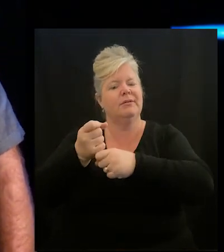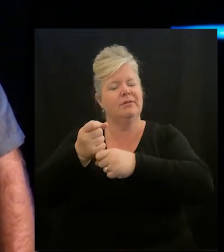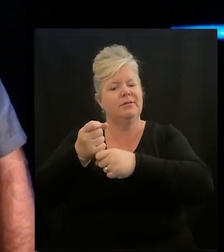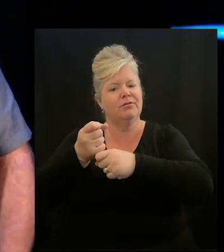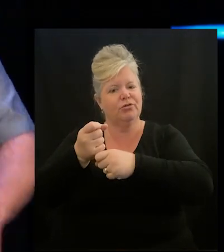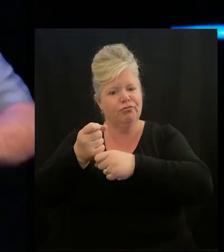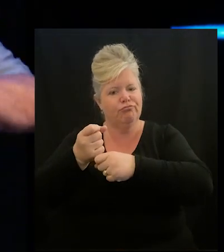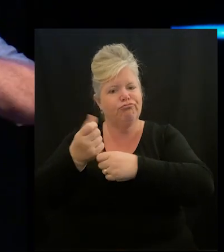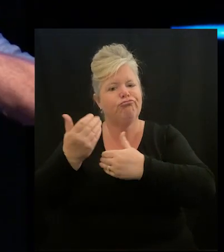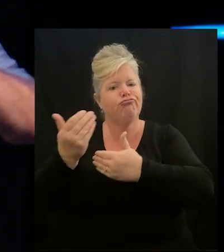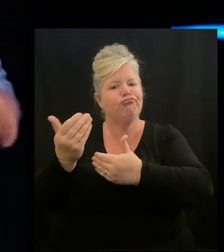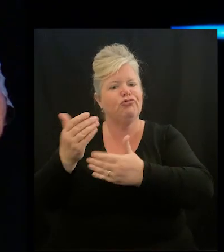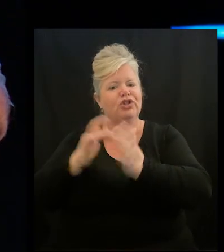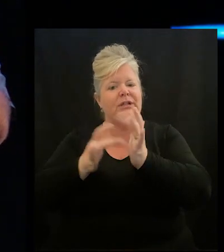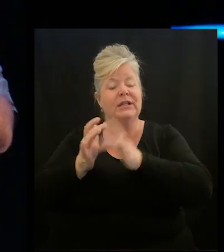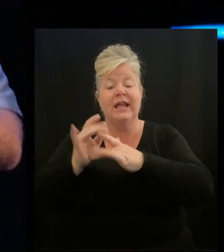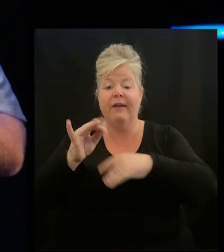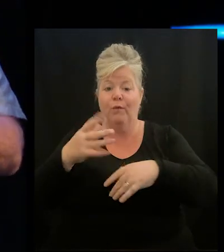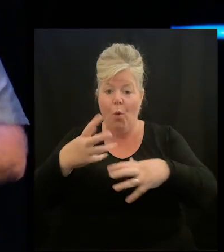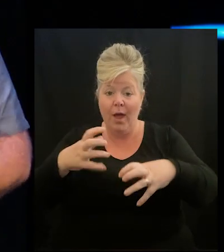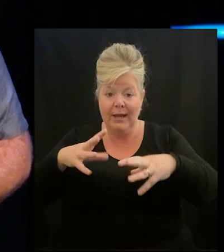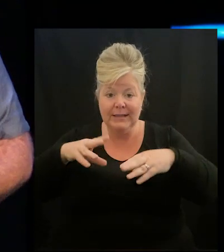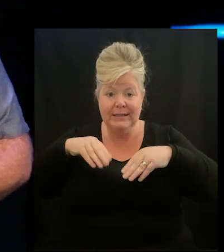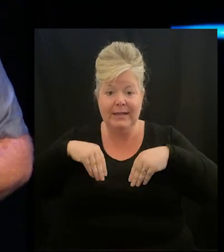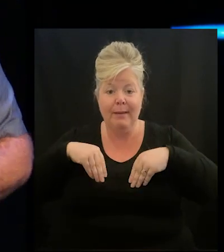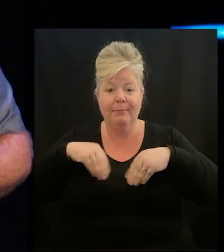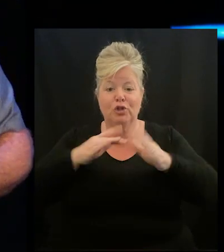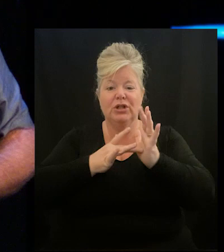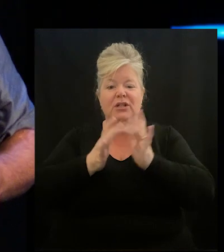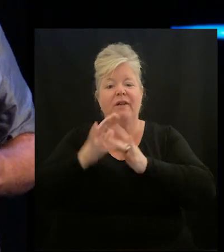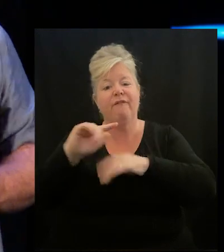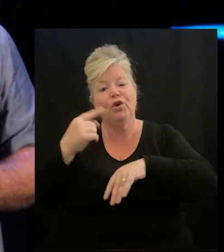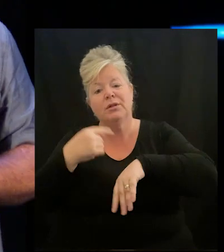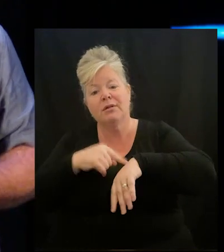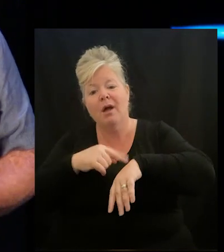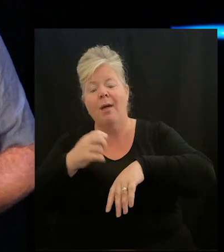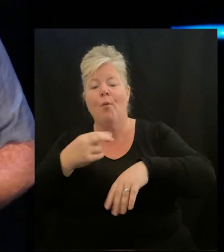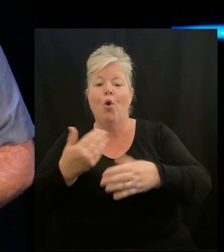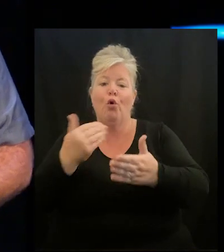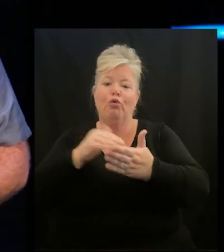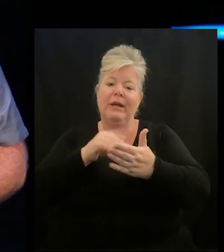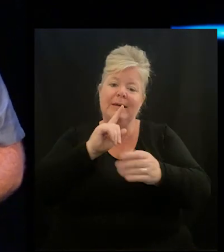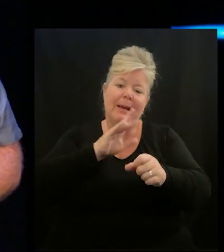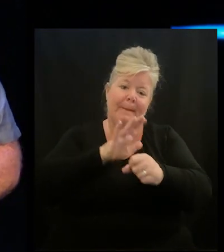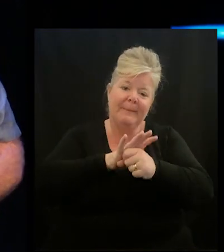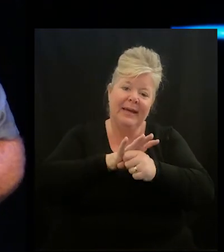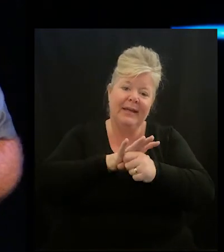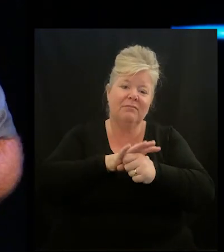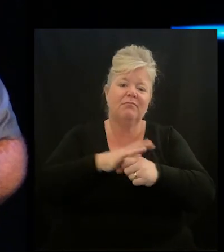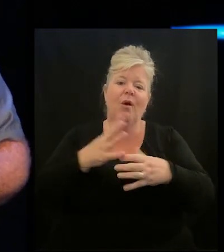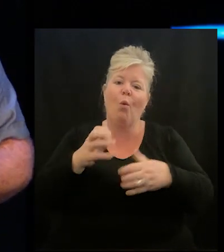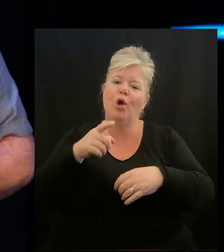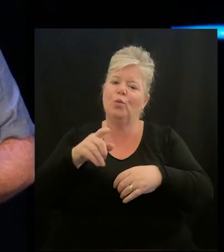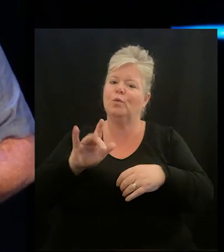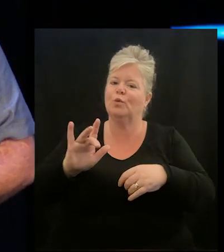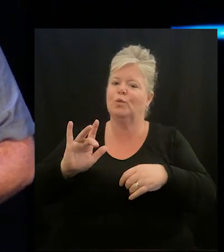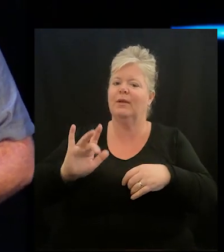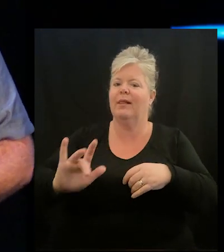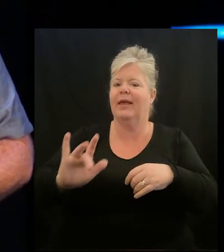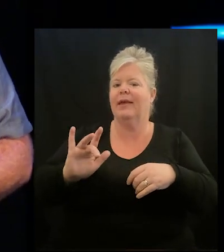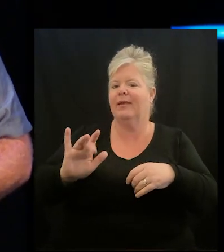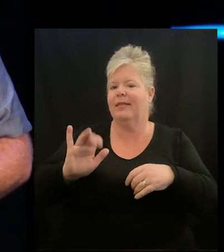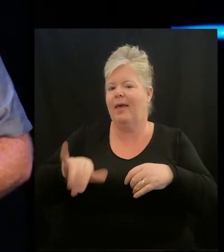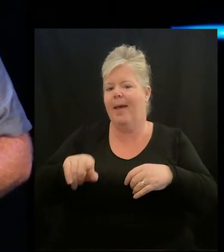And I would love for you, if you're committing your life to Jesus for the first time, or maybe you're recommitting your life to Christ, love for you to click that